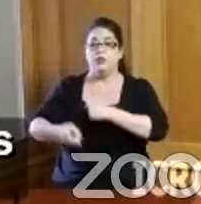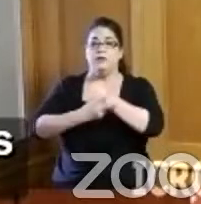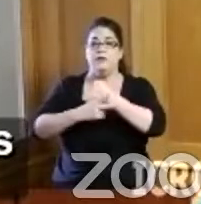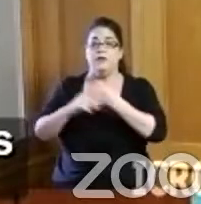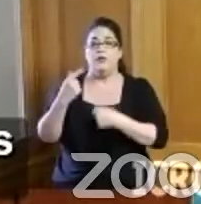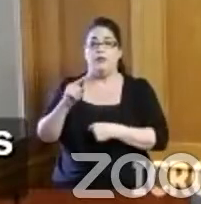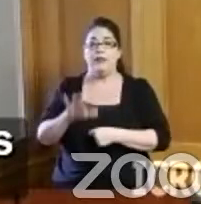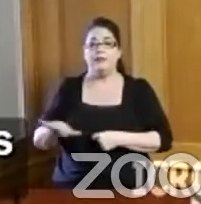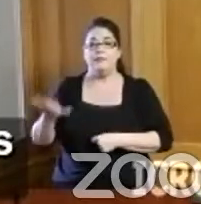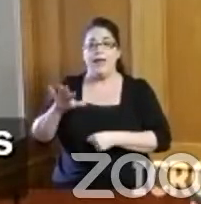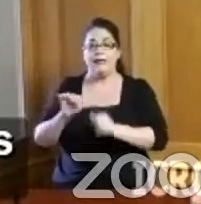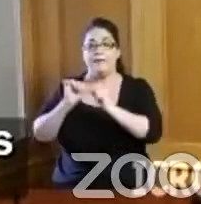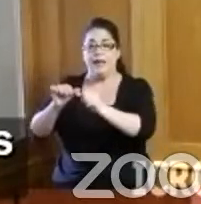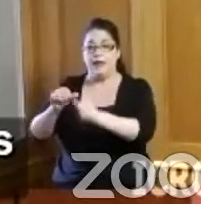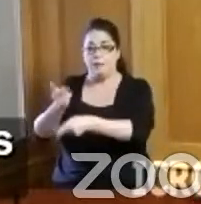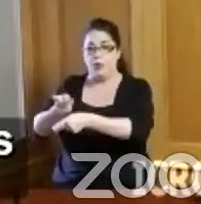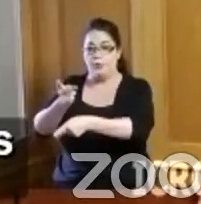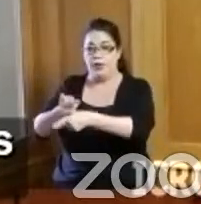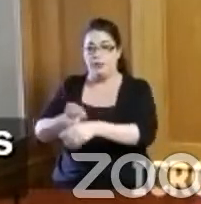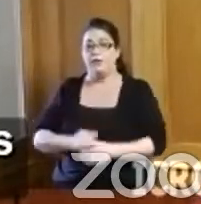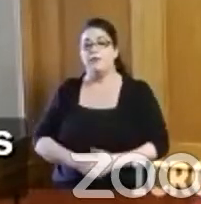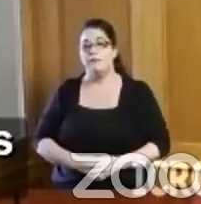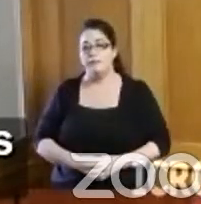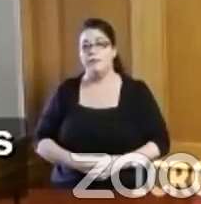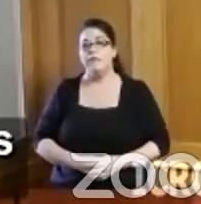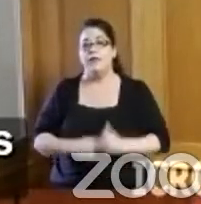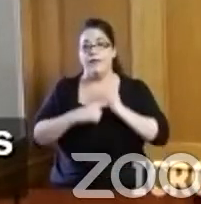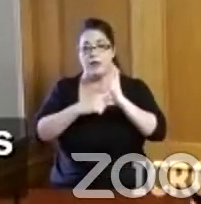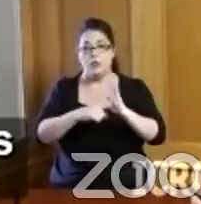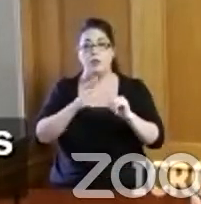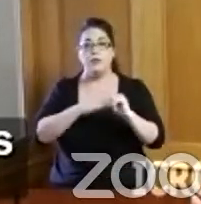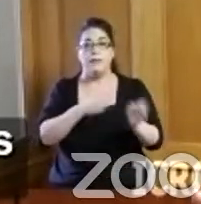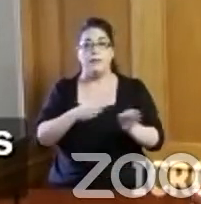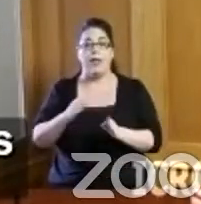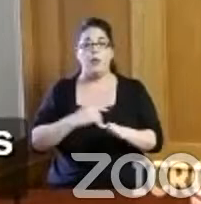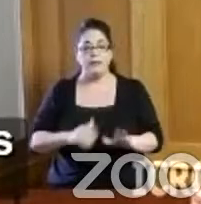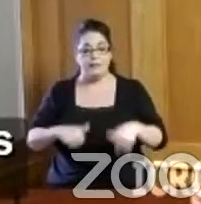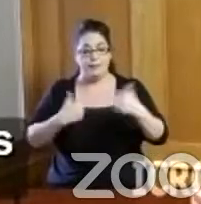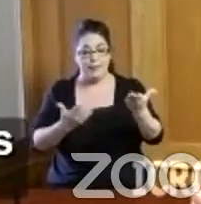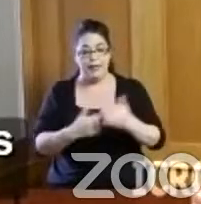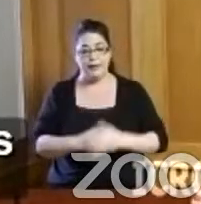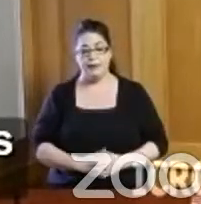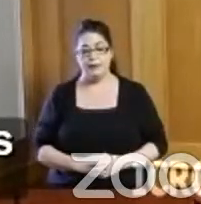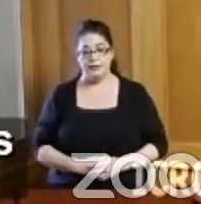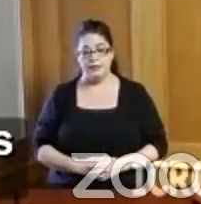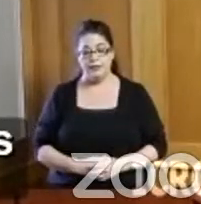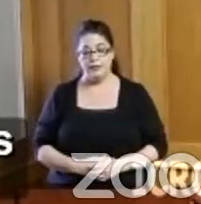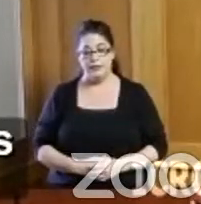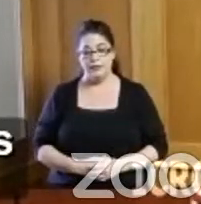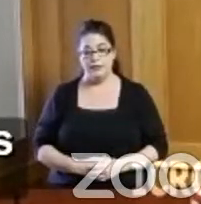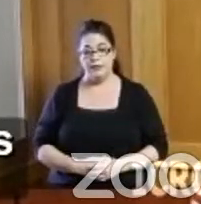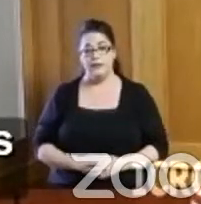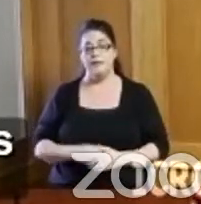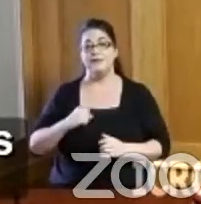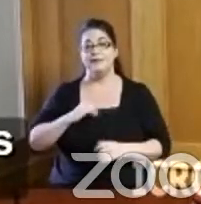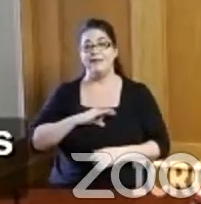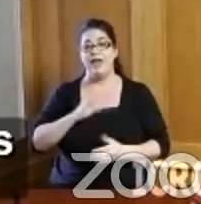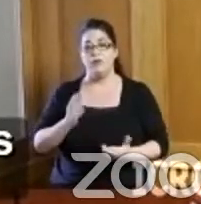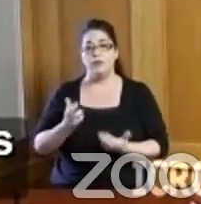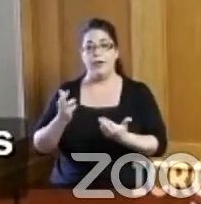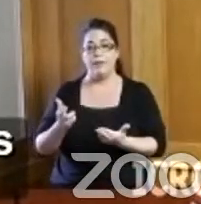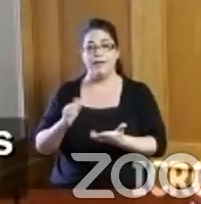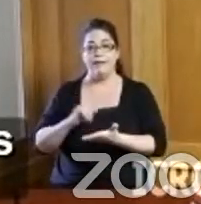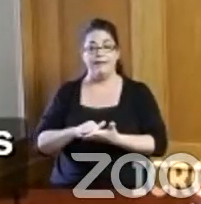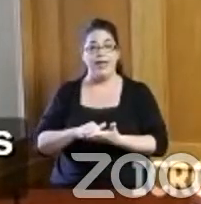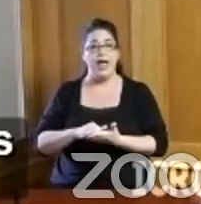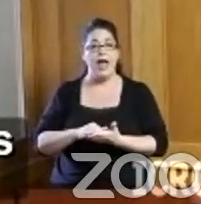is maintained permanently and is exactly as shown on the plans that were submitted. Staff will recommend that to the Zoning Commission. The Zoning Commission has been